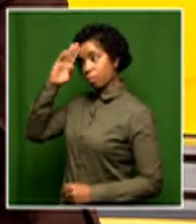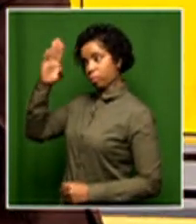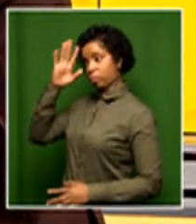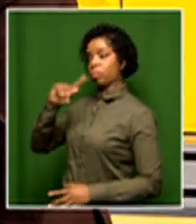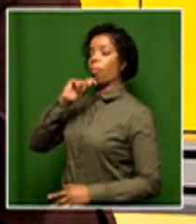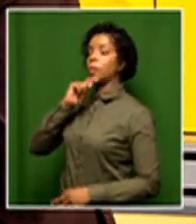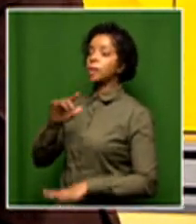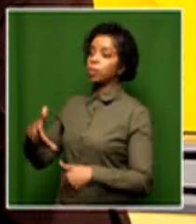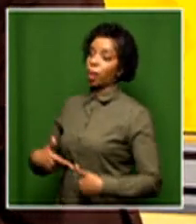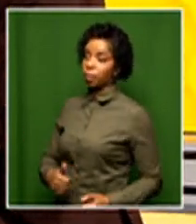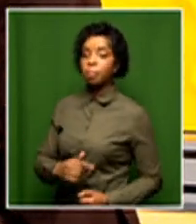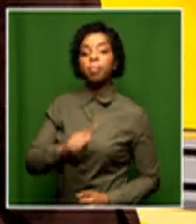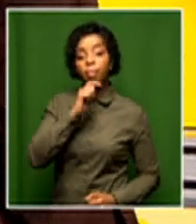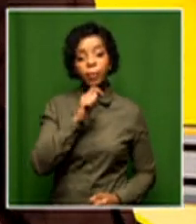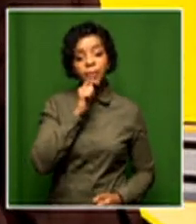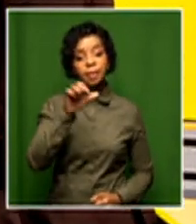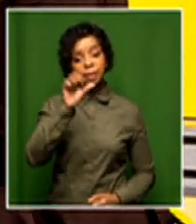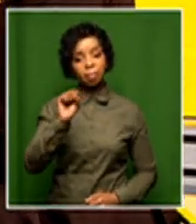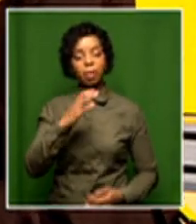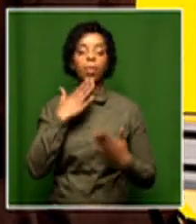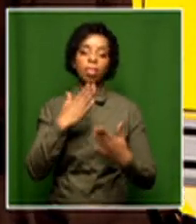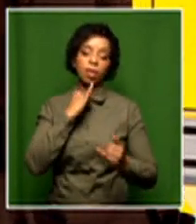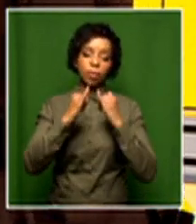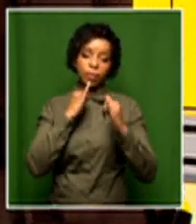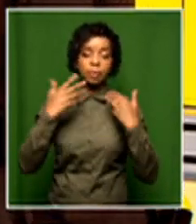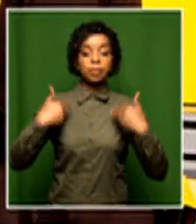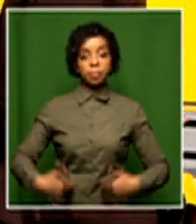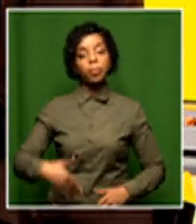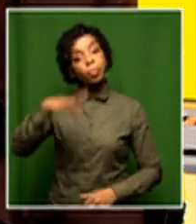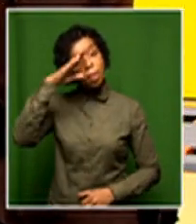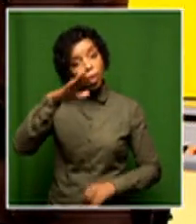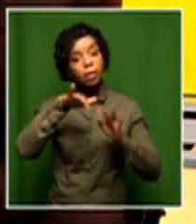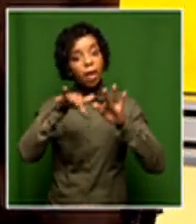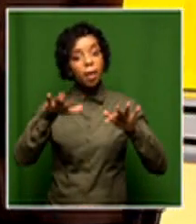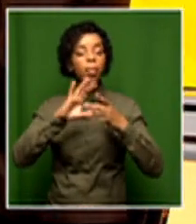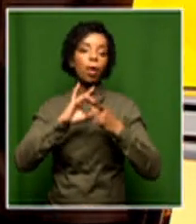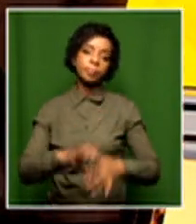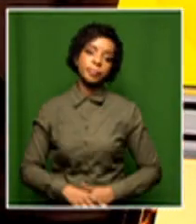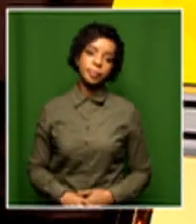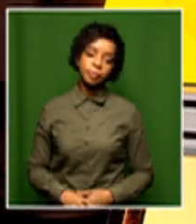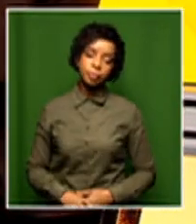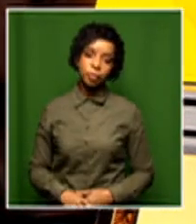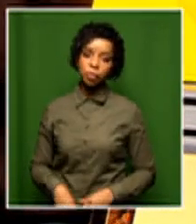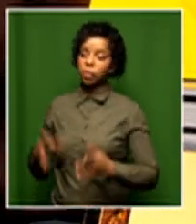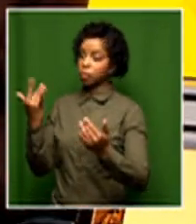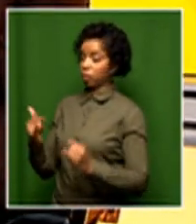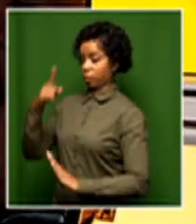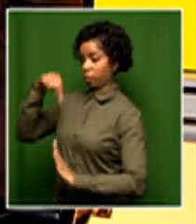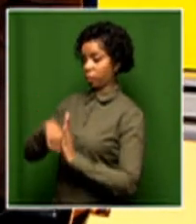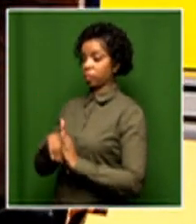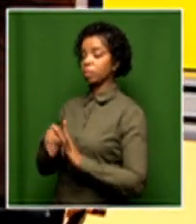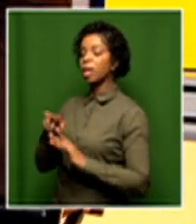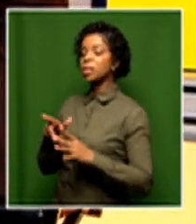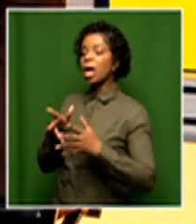Good morning, Simpiwe. Thanks for having me, and good morning to your viewers as well. Let's talk in greater detail about